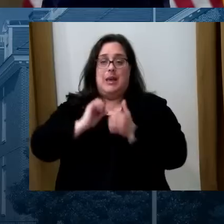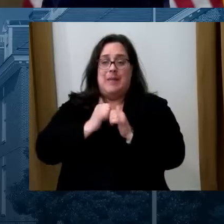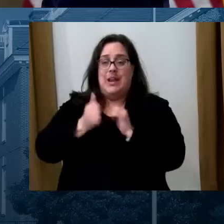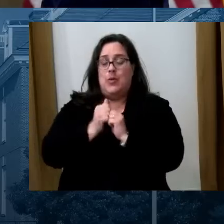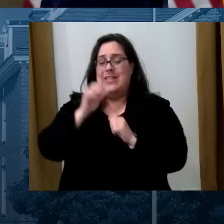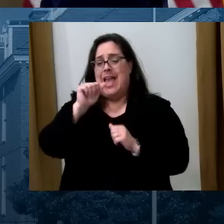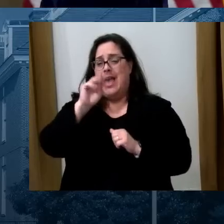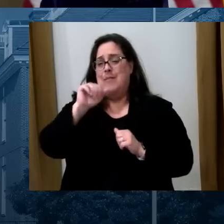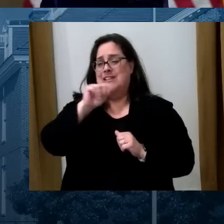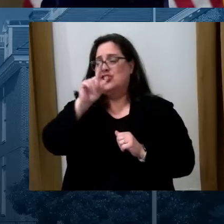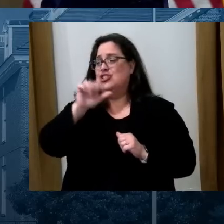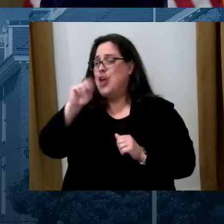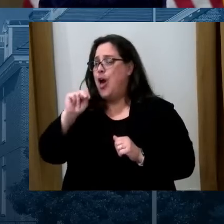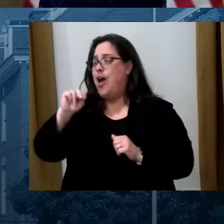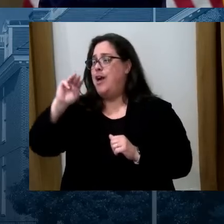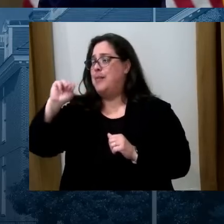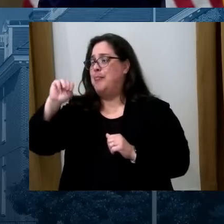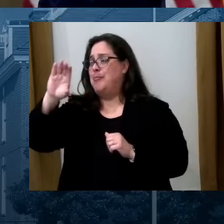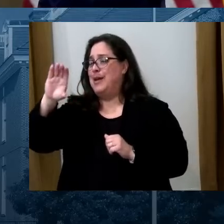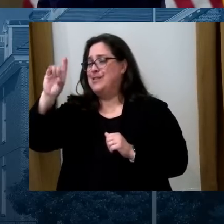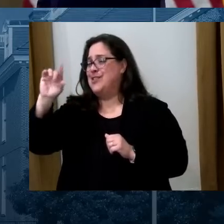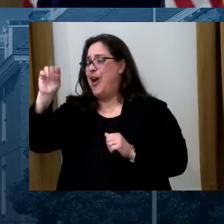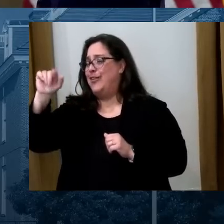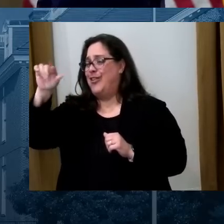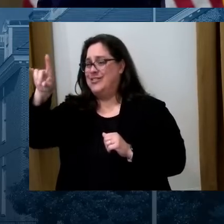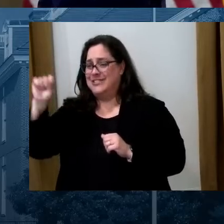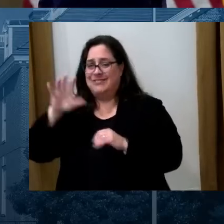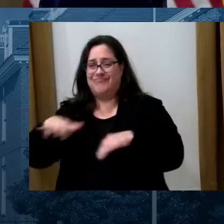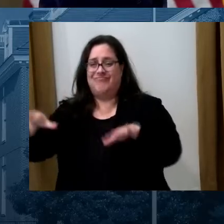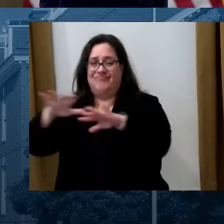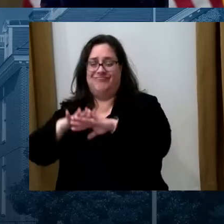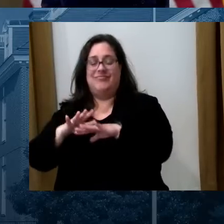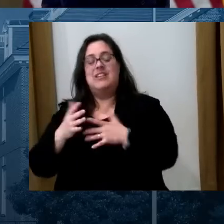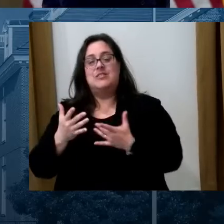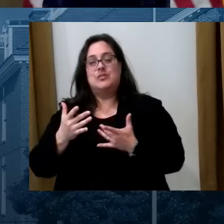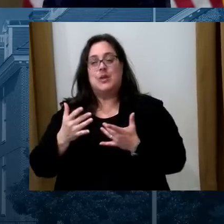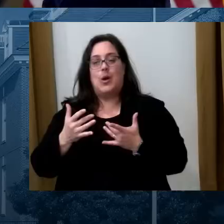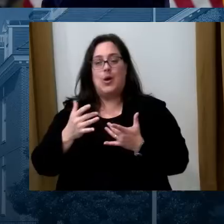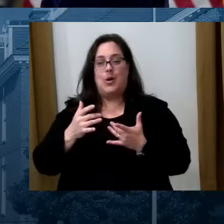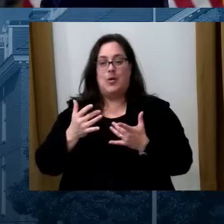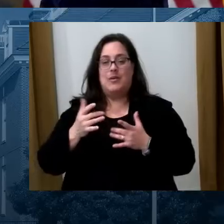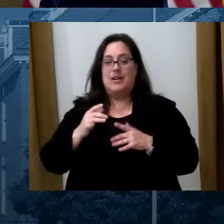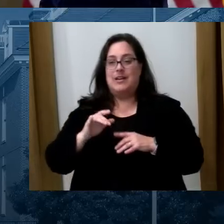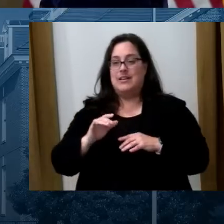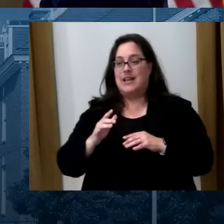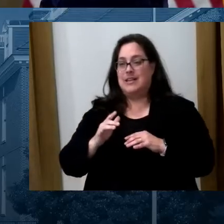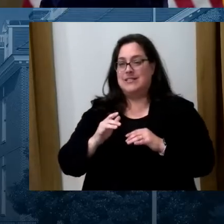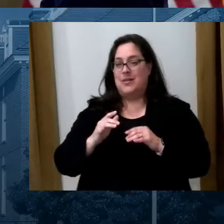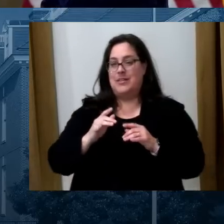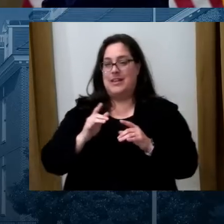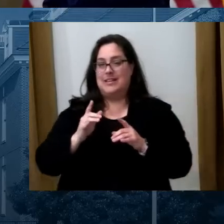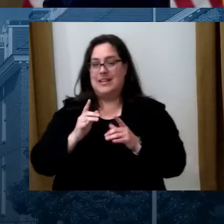when it comes to employees, and there are a lot of vacancies that we see in areas like the kids department and